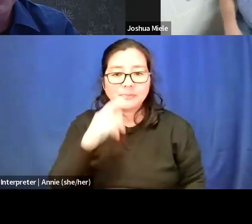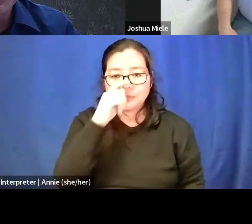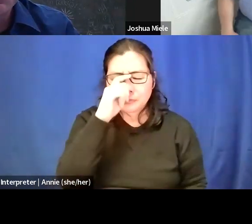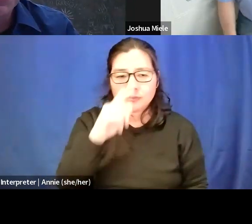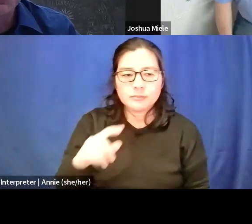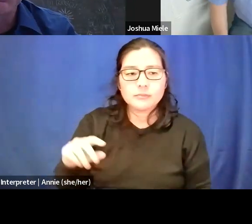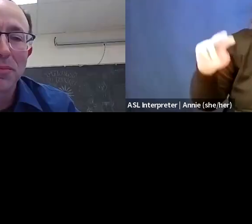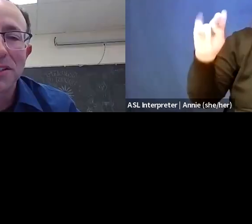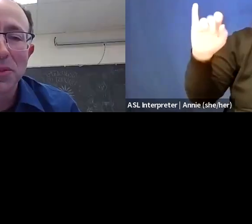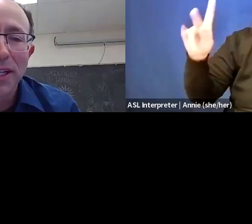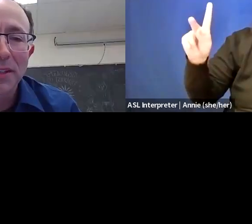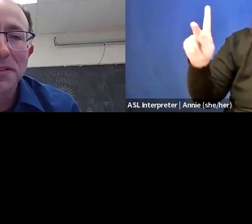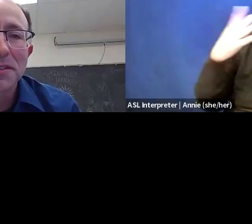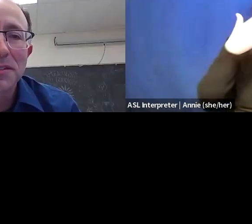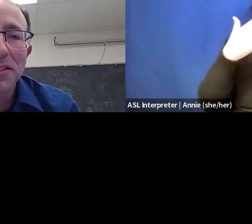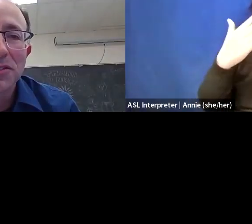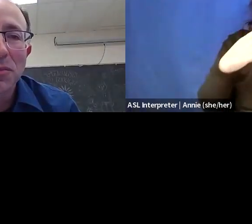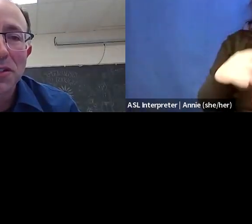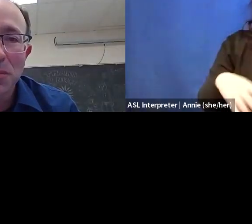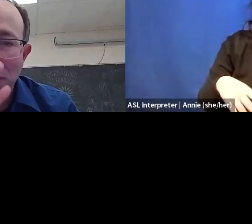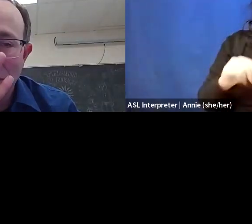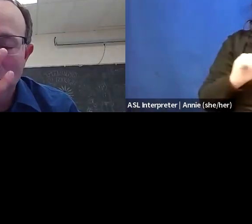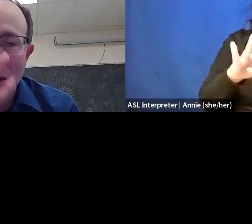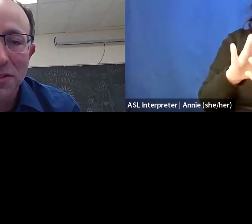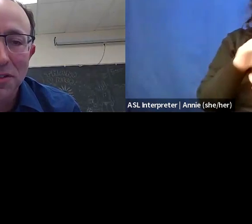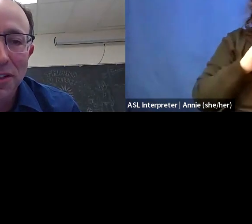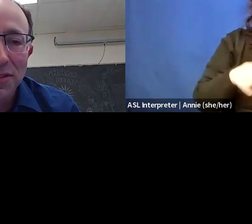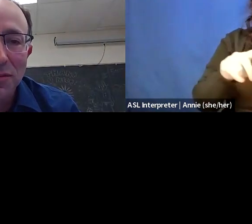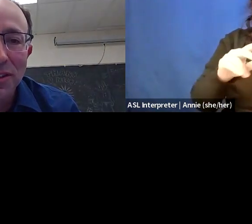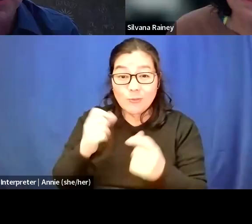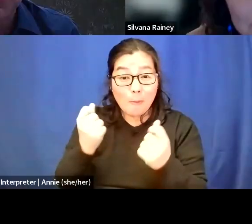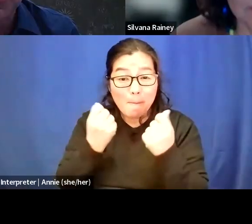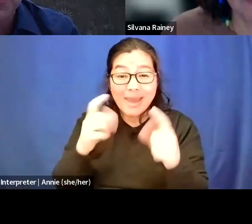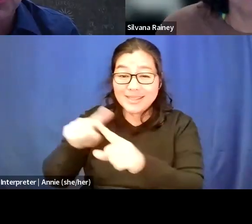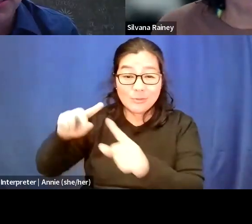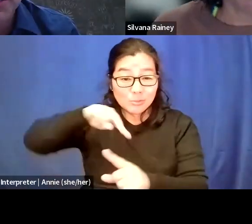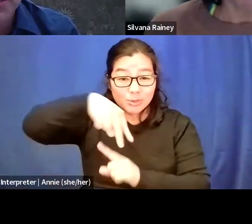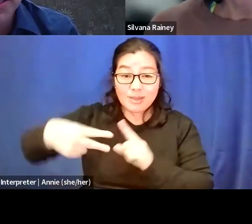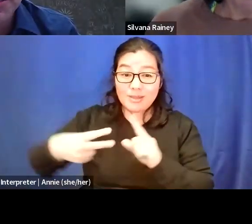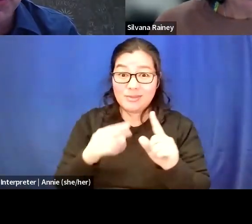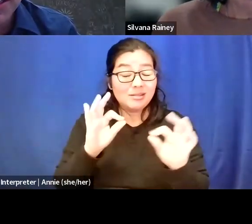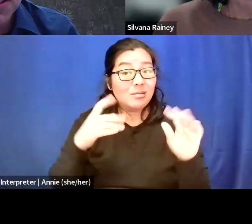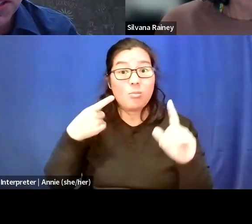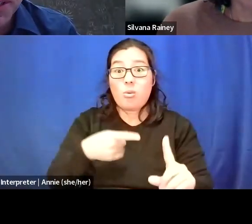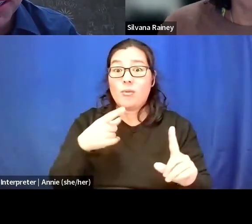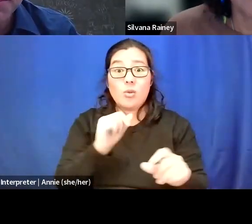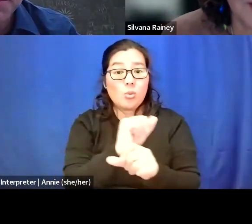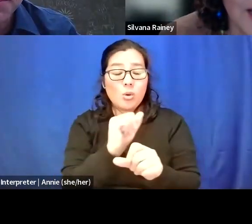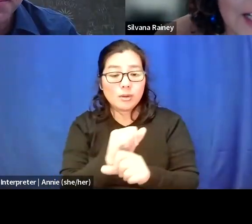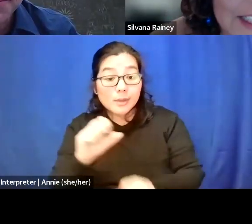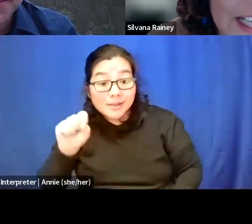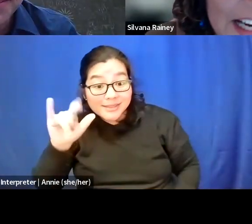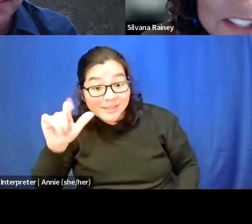And again, I mean, coming from multiple angles is so much the point of the work. So that's great. Silvana, are you coming